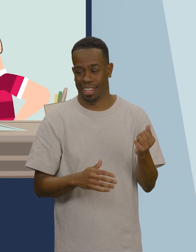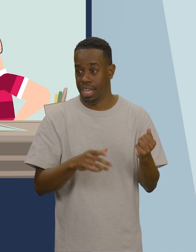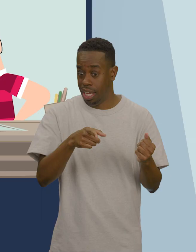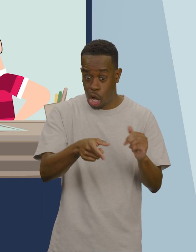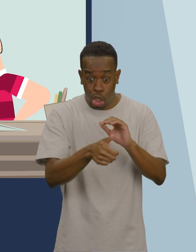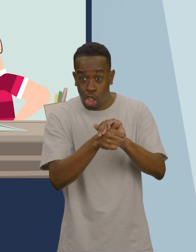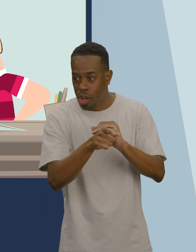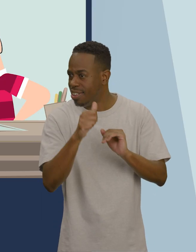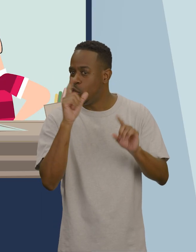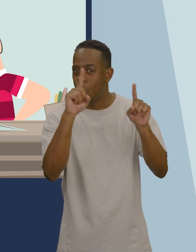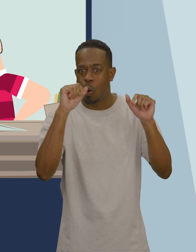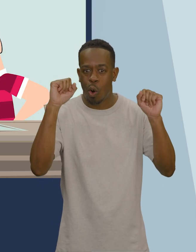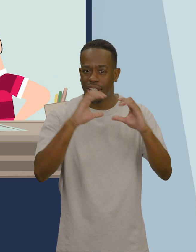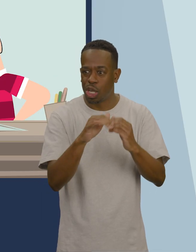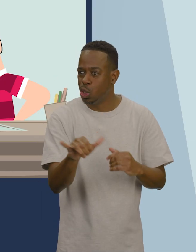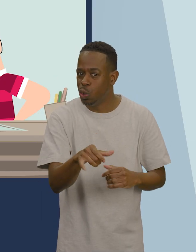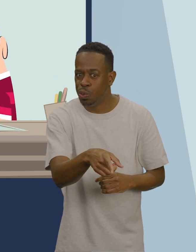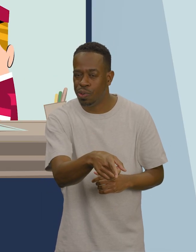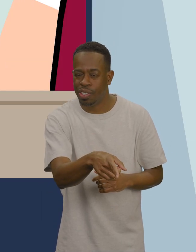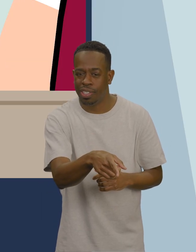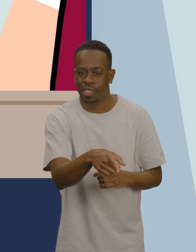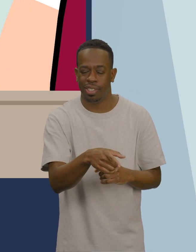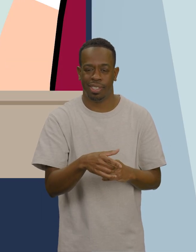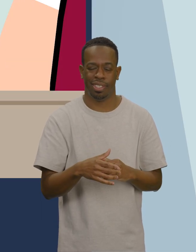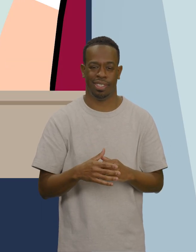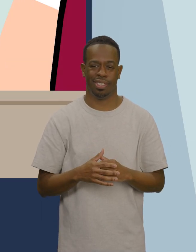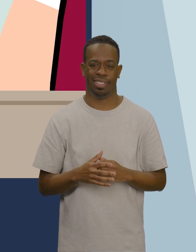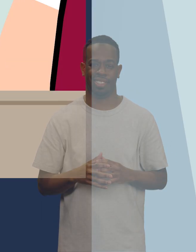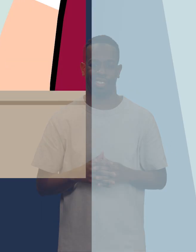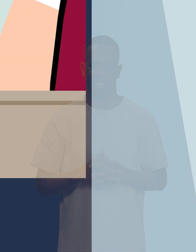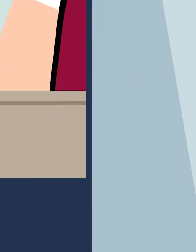Even Wax skipped his Pilates class.